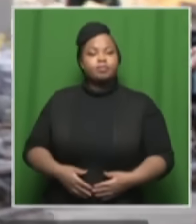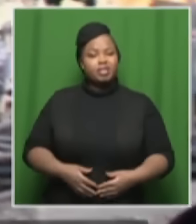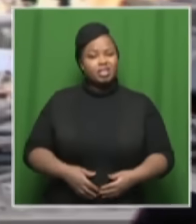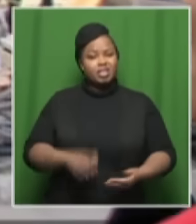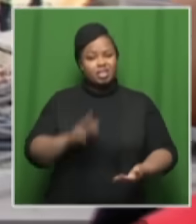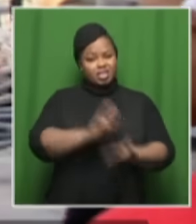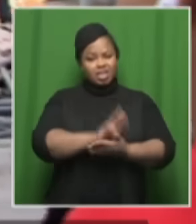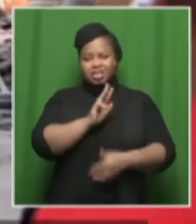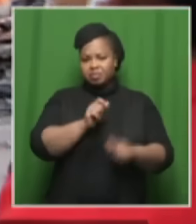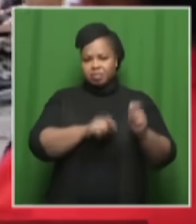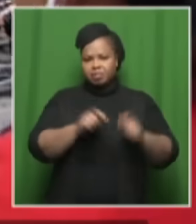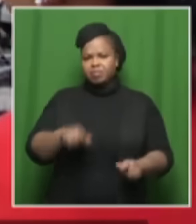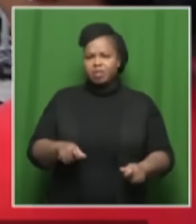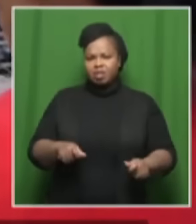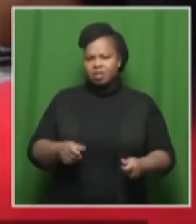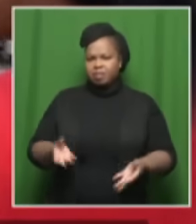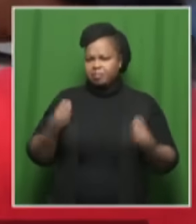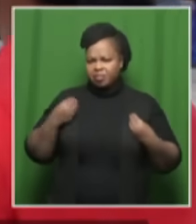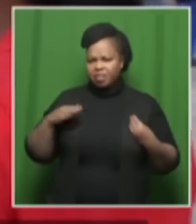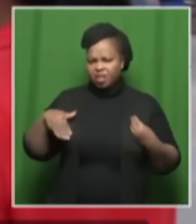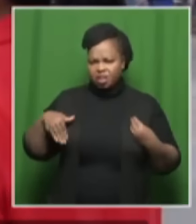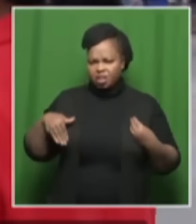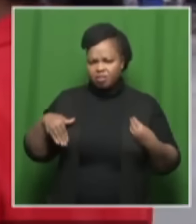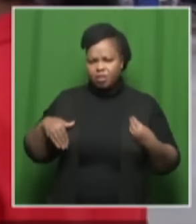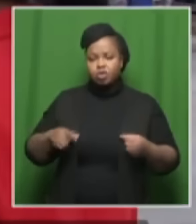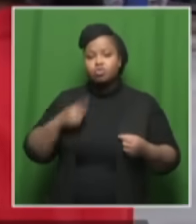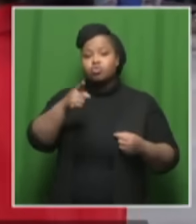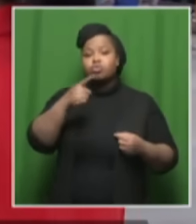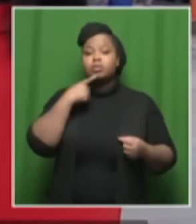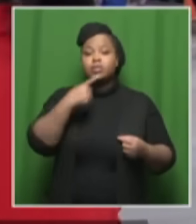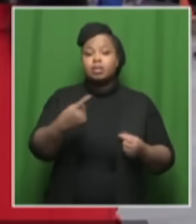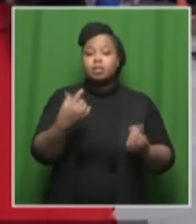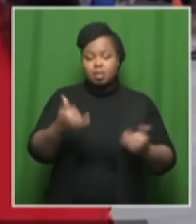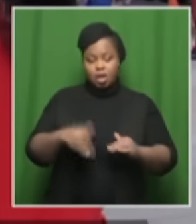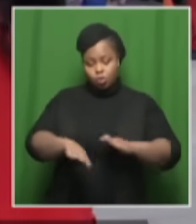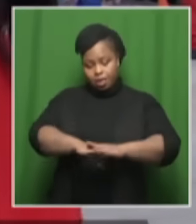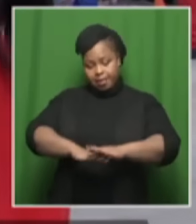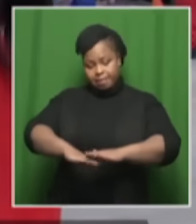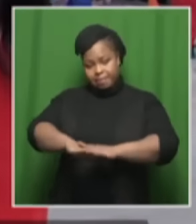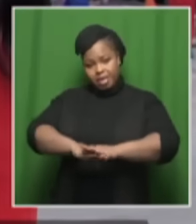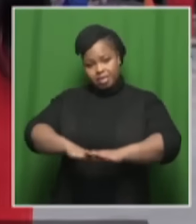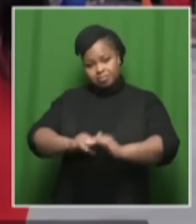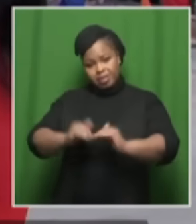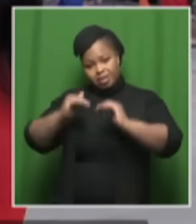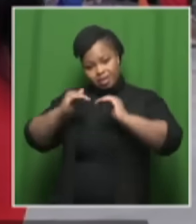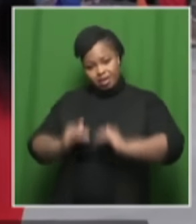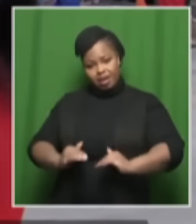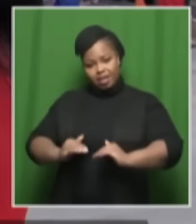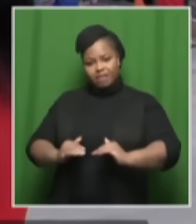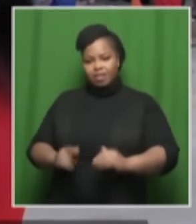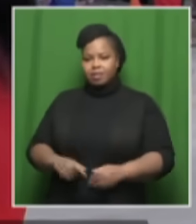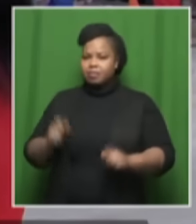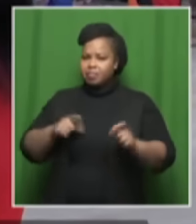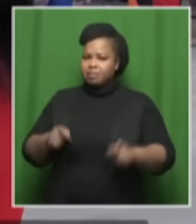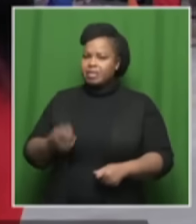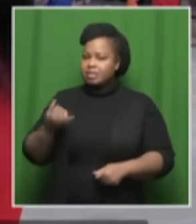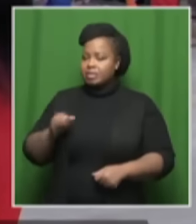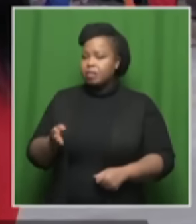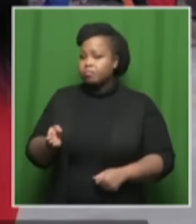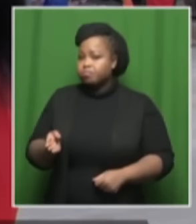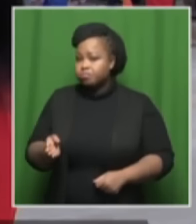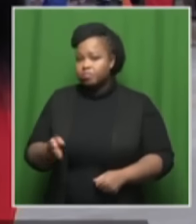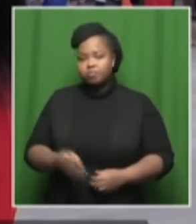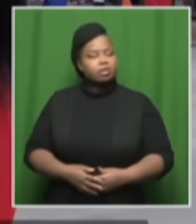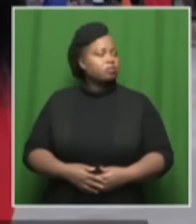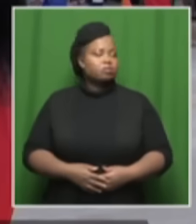for, and you say now you're now at the basement level. Is there still indication that there are still people strapped there? There's no indications. We've